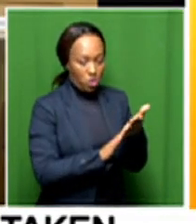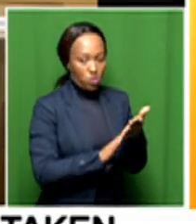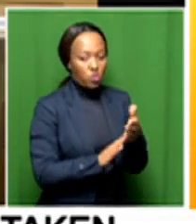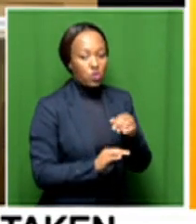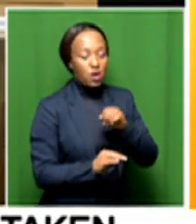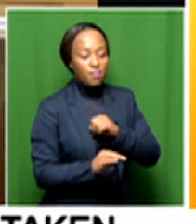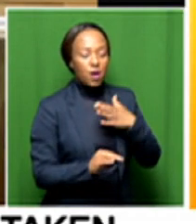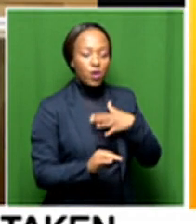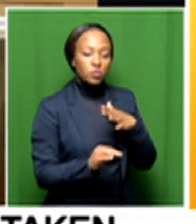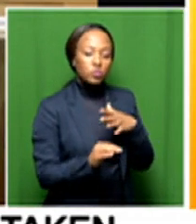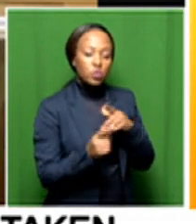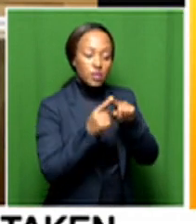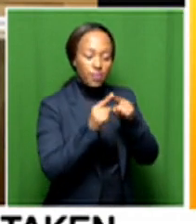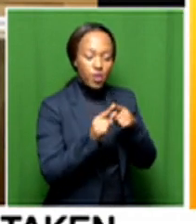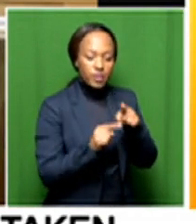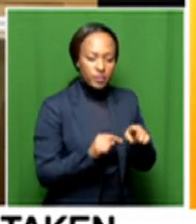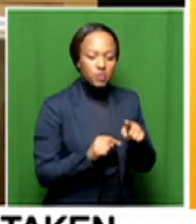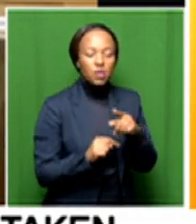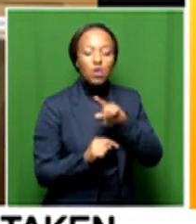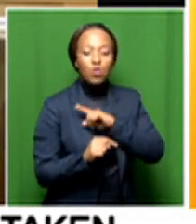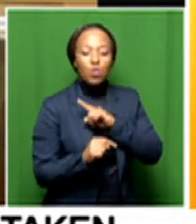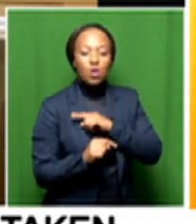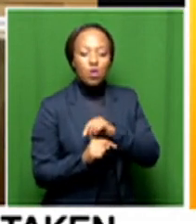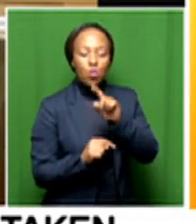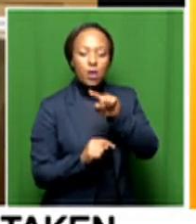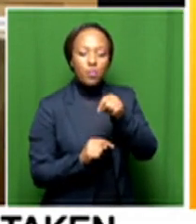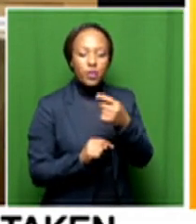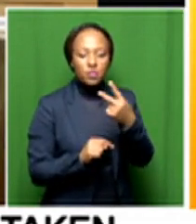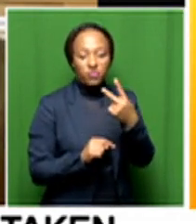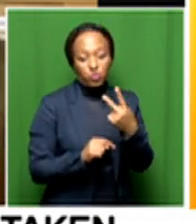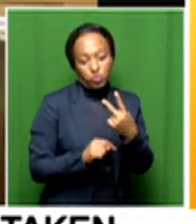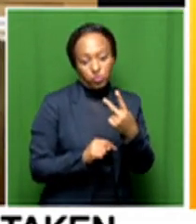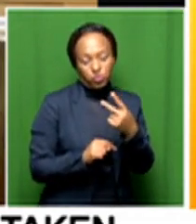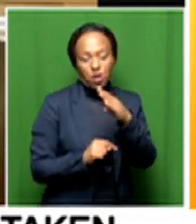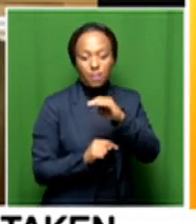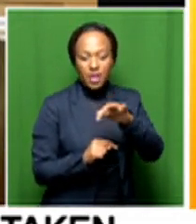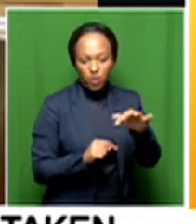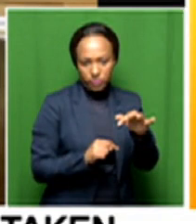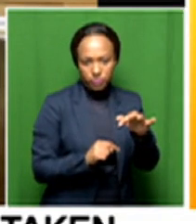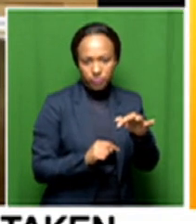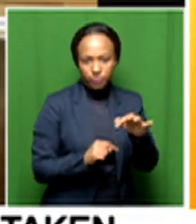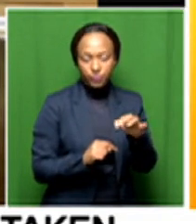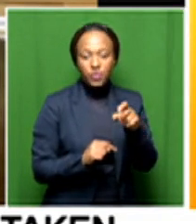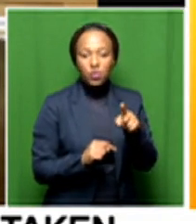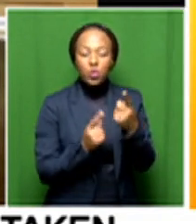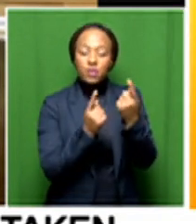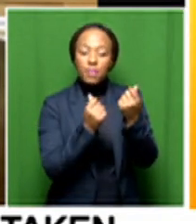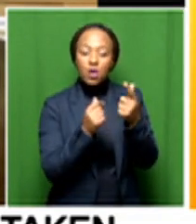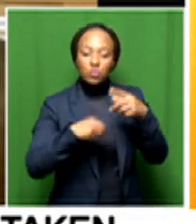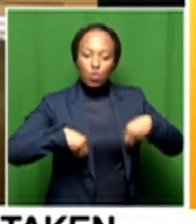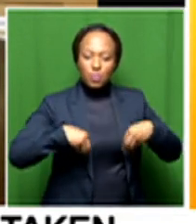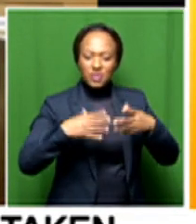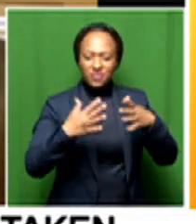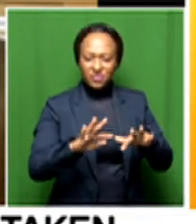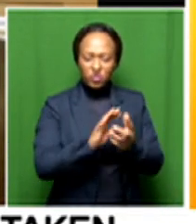interview, 1.2 billion rand is what has been fingered basically in terms of the amount of corruption that has